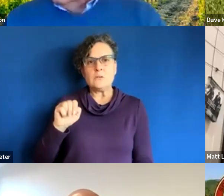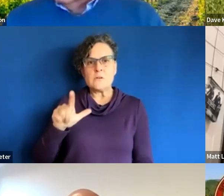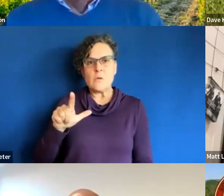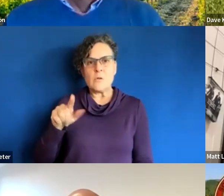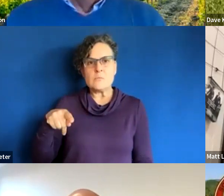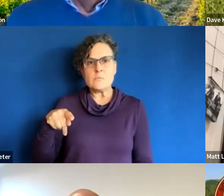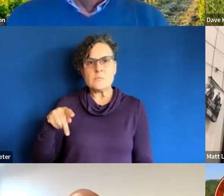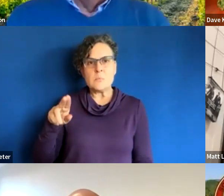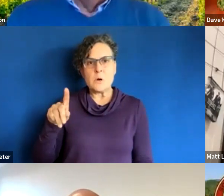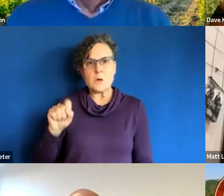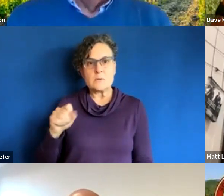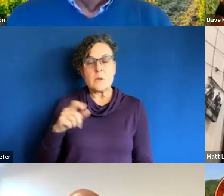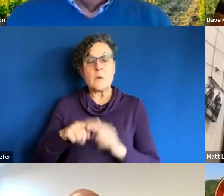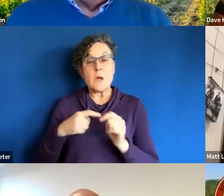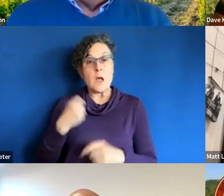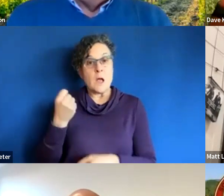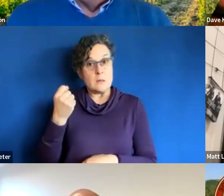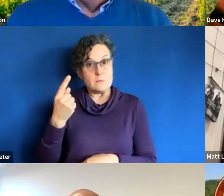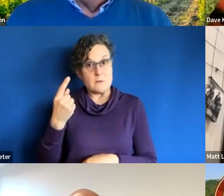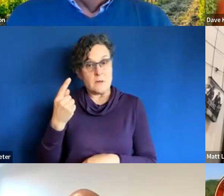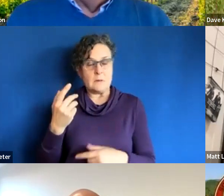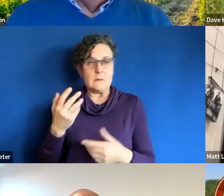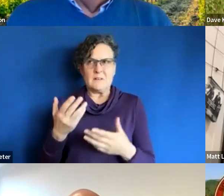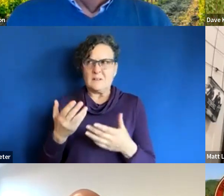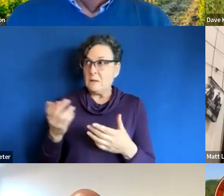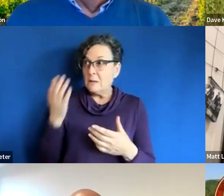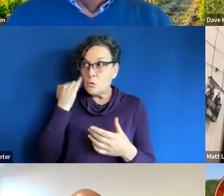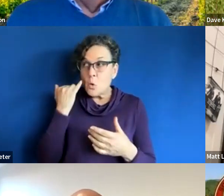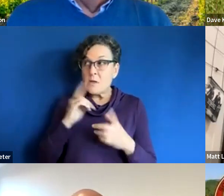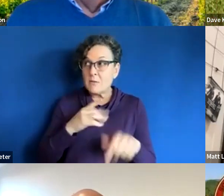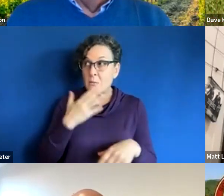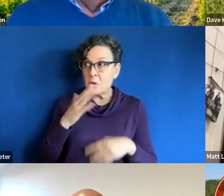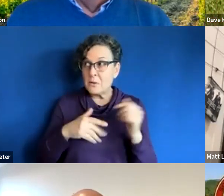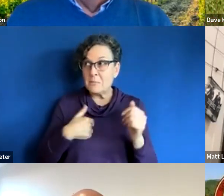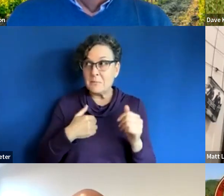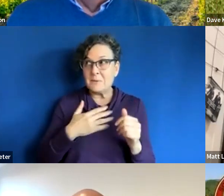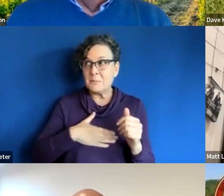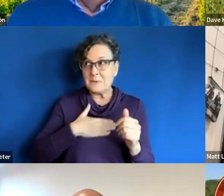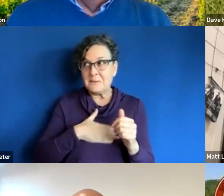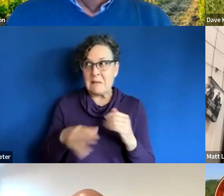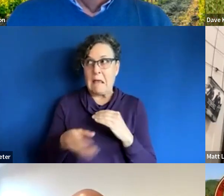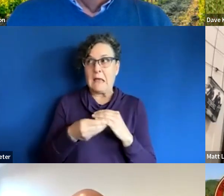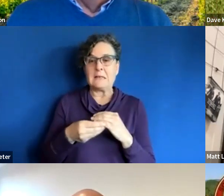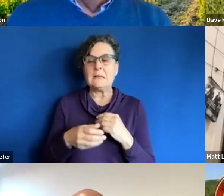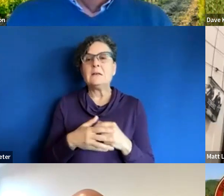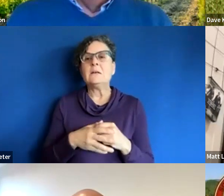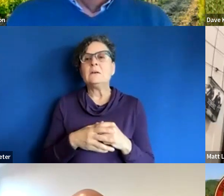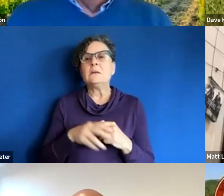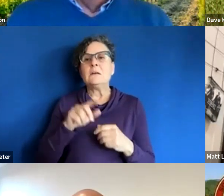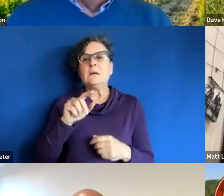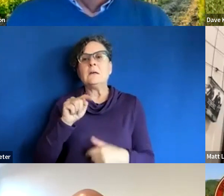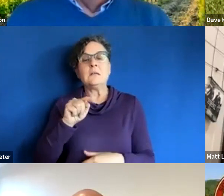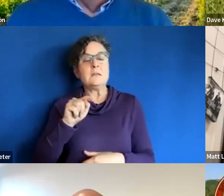and if somebody knows this better than me, feel free to jump in. But I was going to